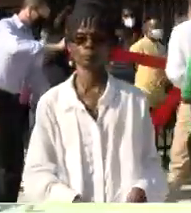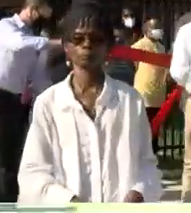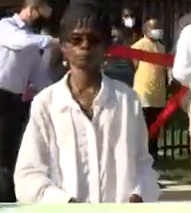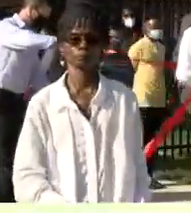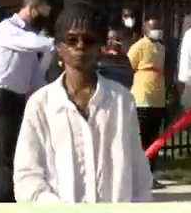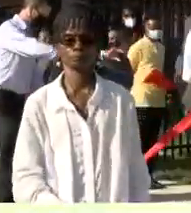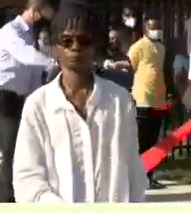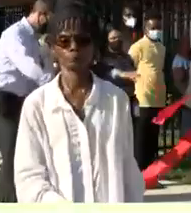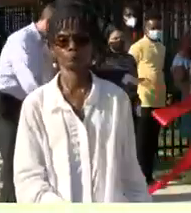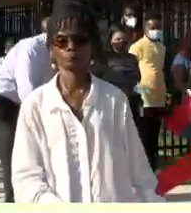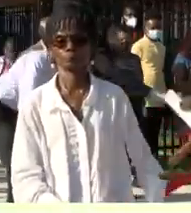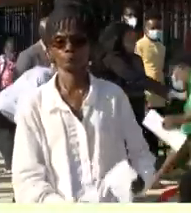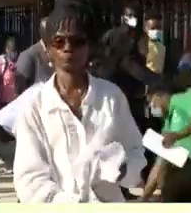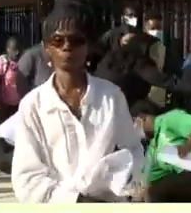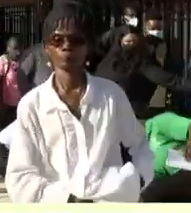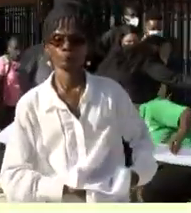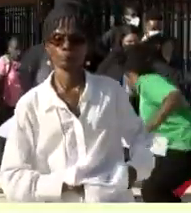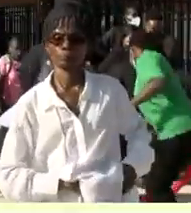You guys.